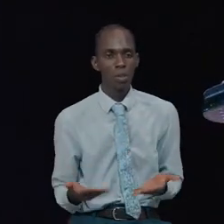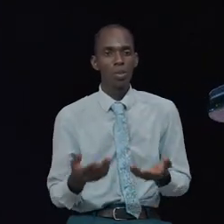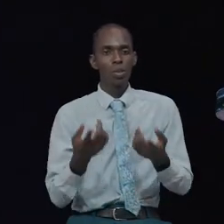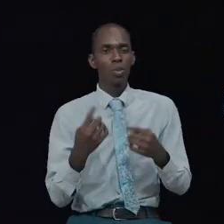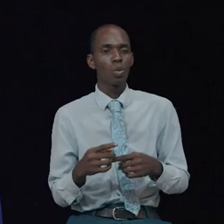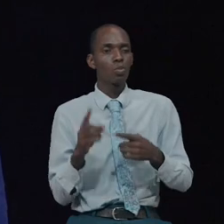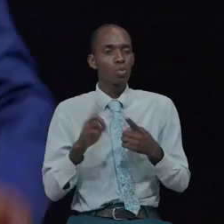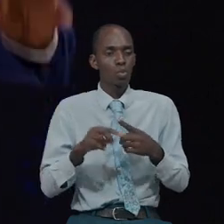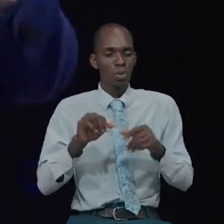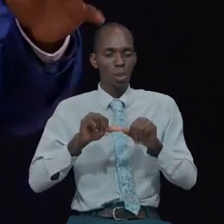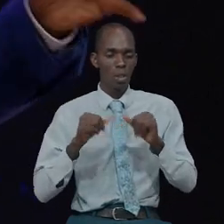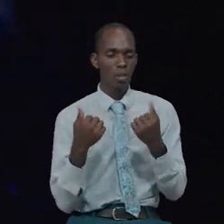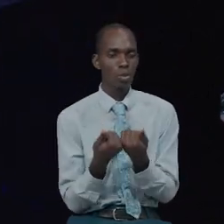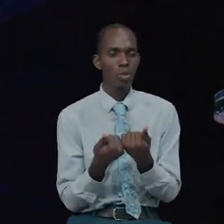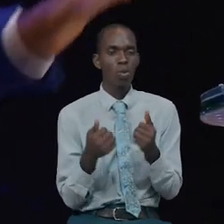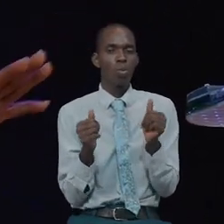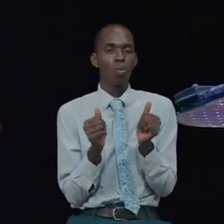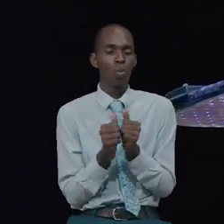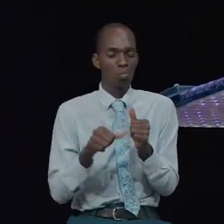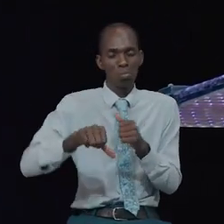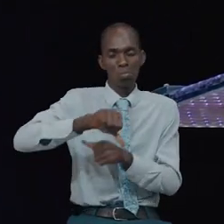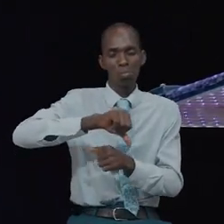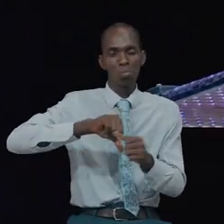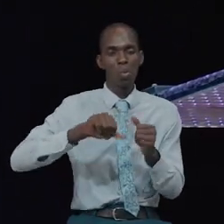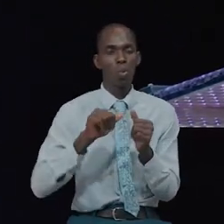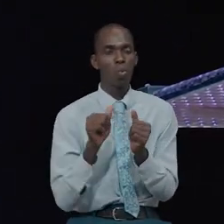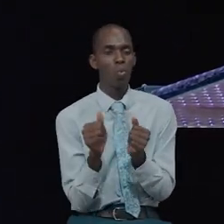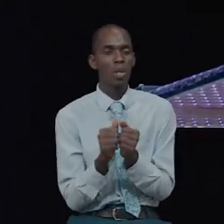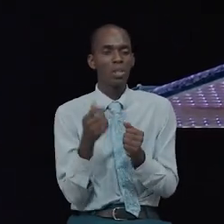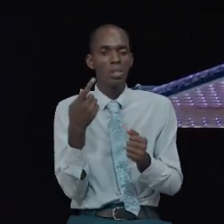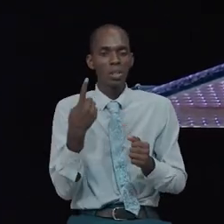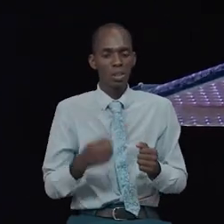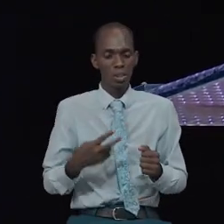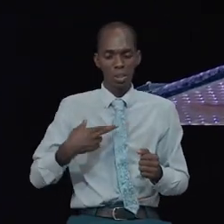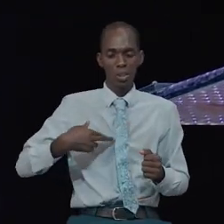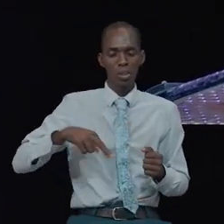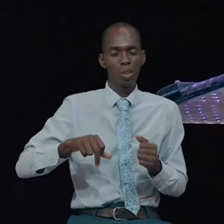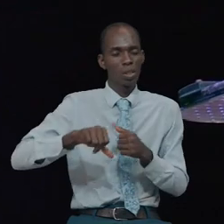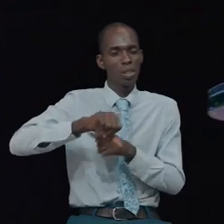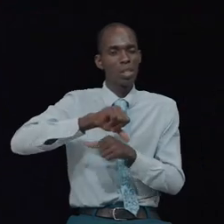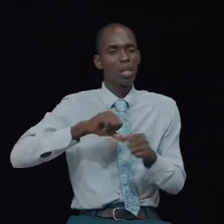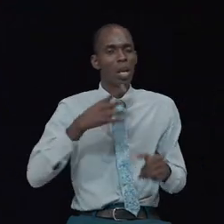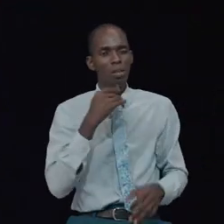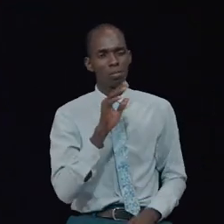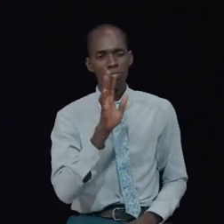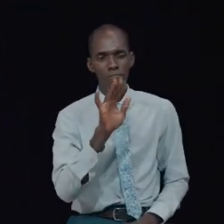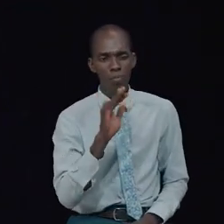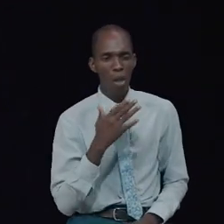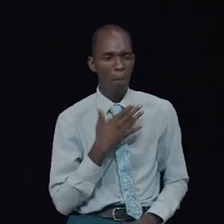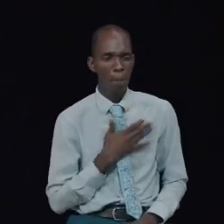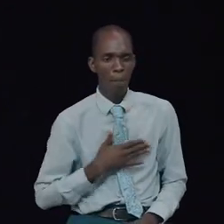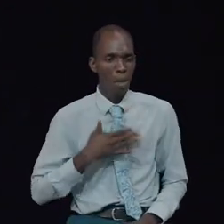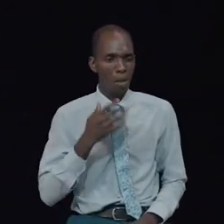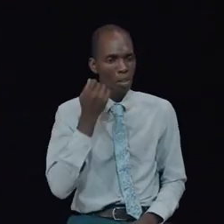into association with, you know, the religious association, and they say, please